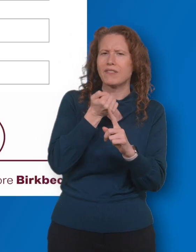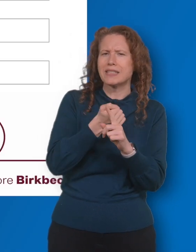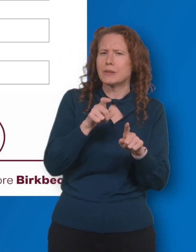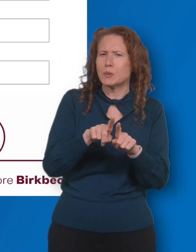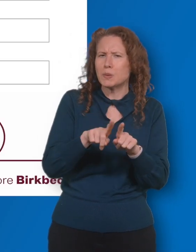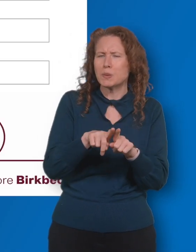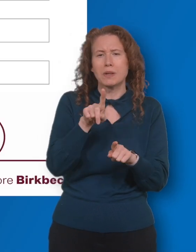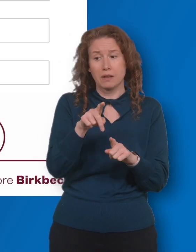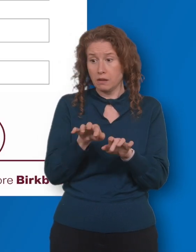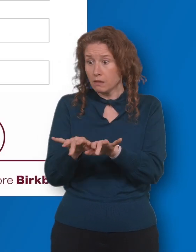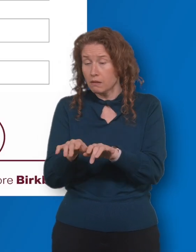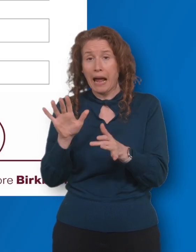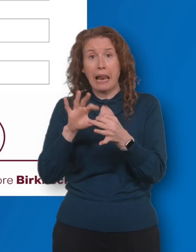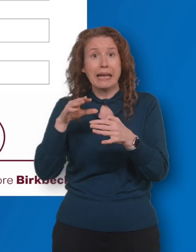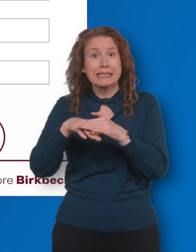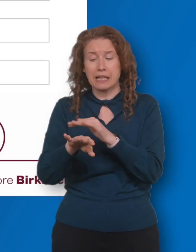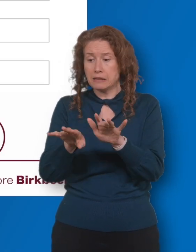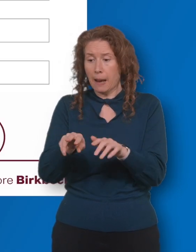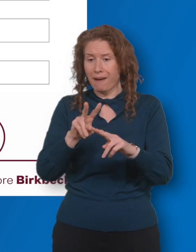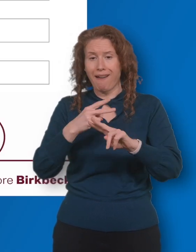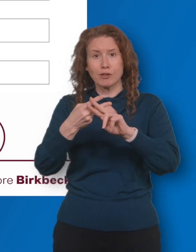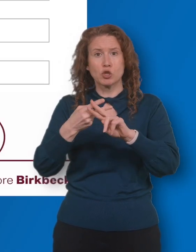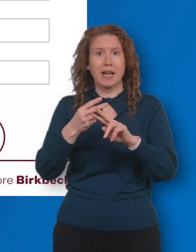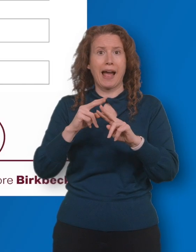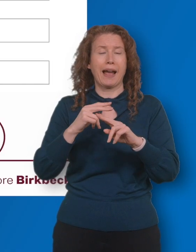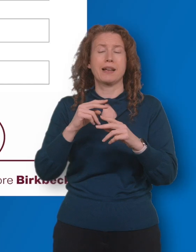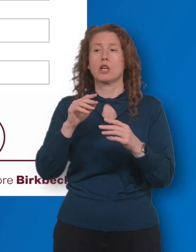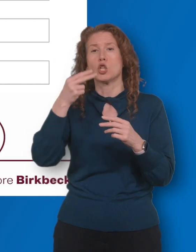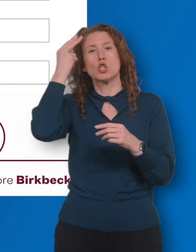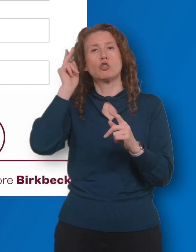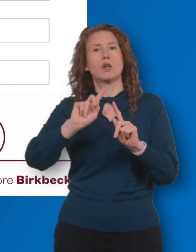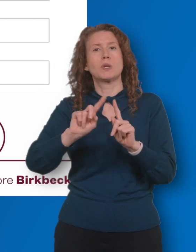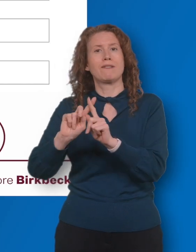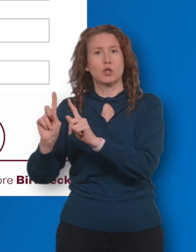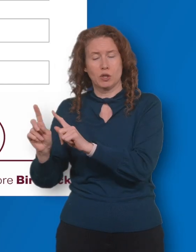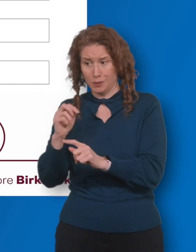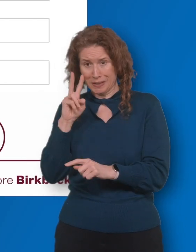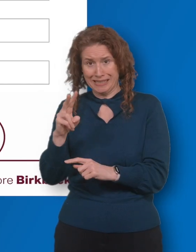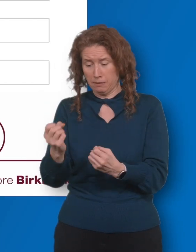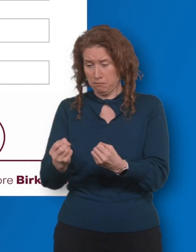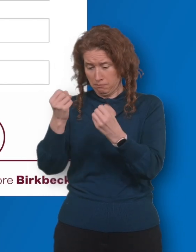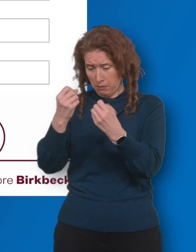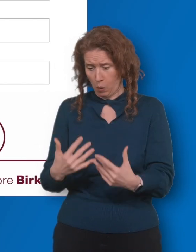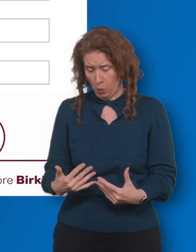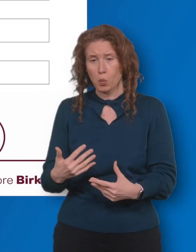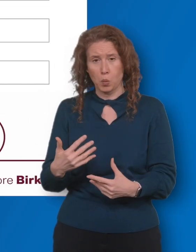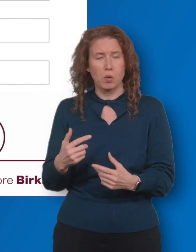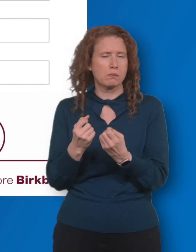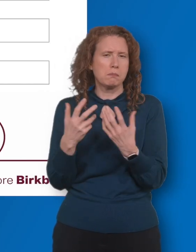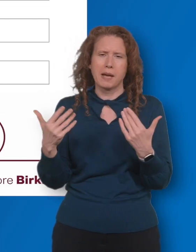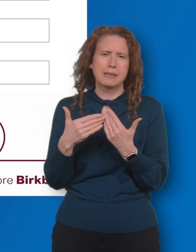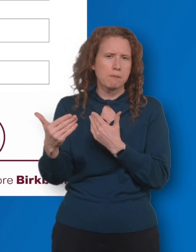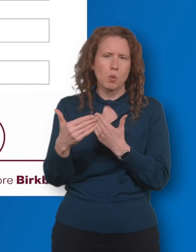on LinkedIn and type in #neurodiversity, you will see. We've seen many more